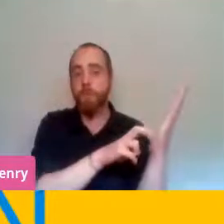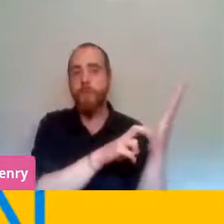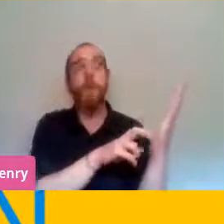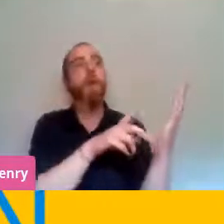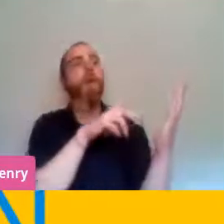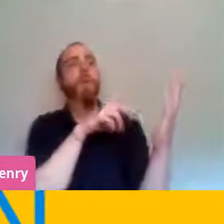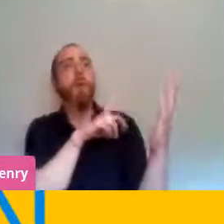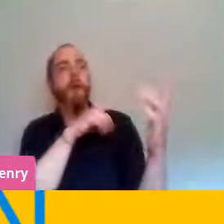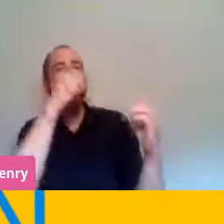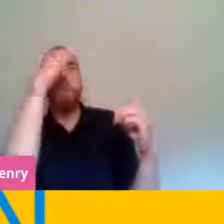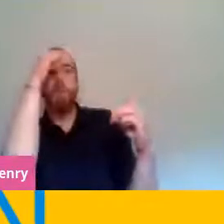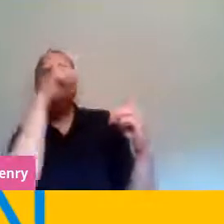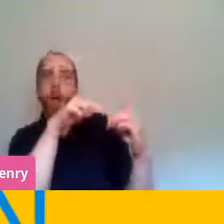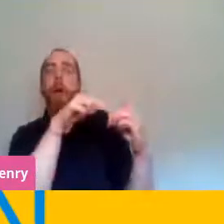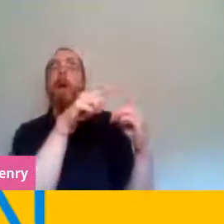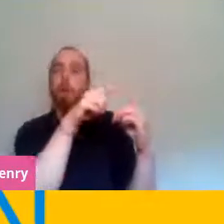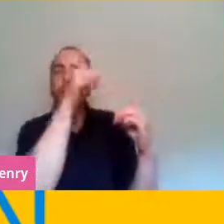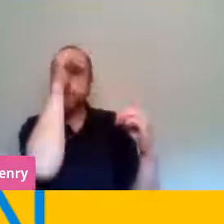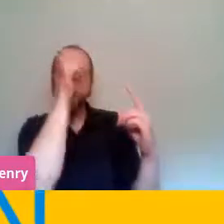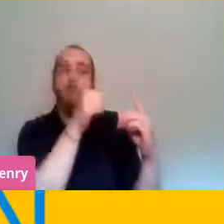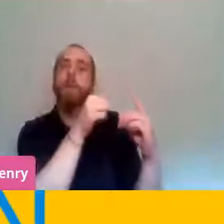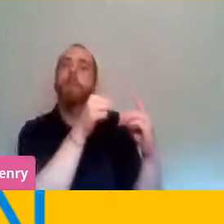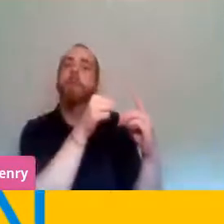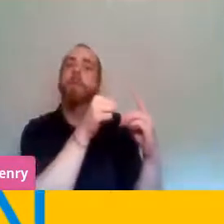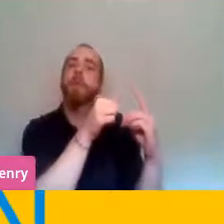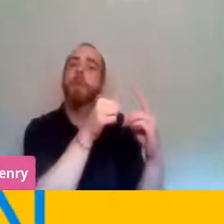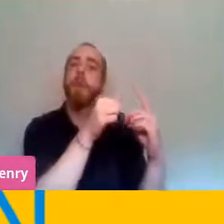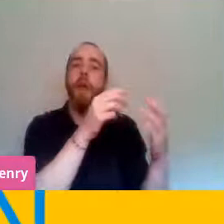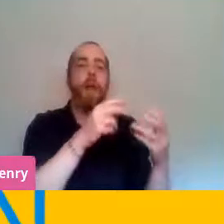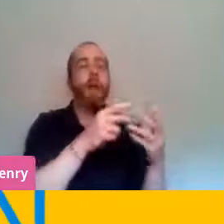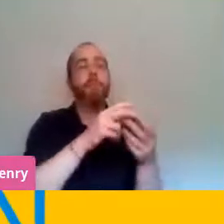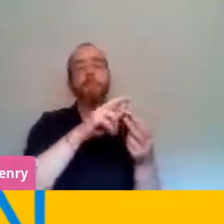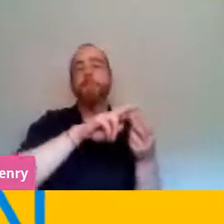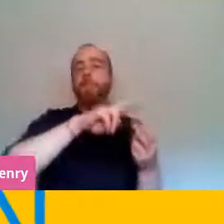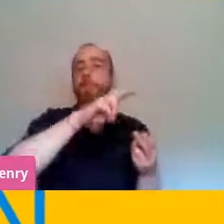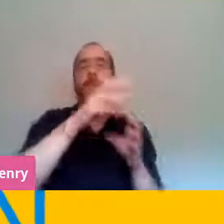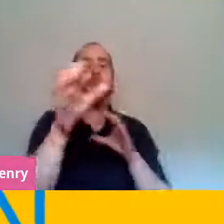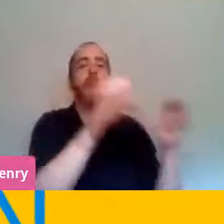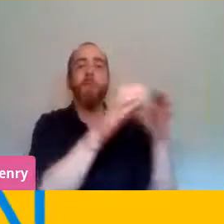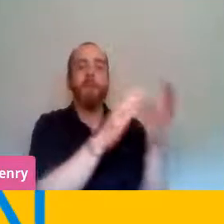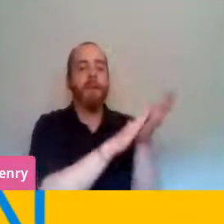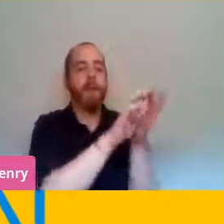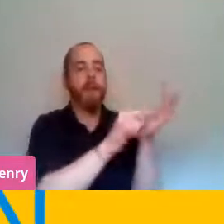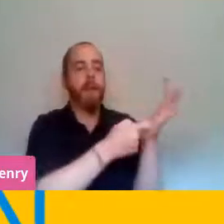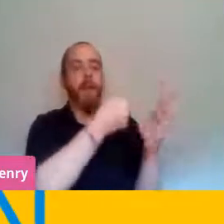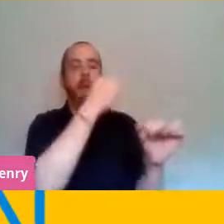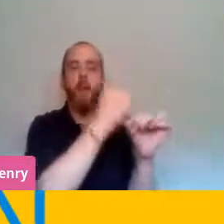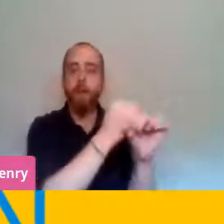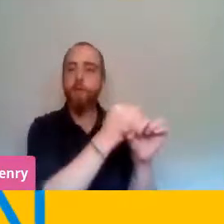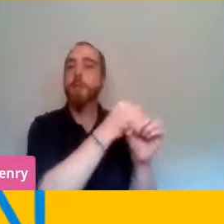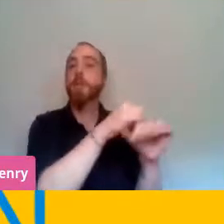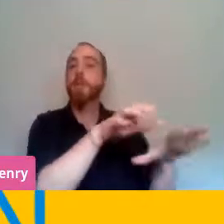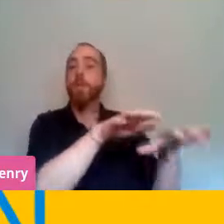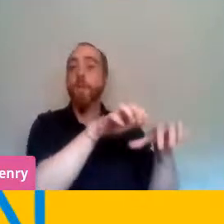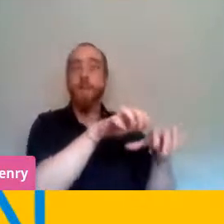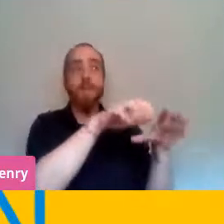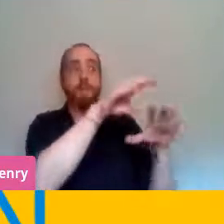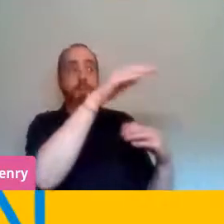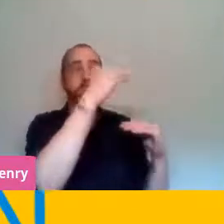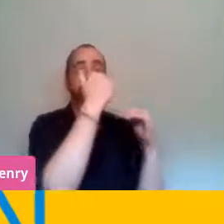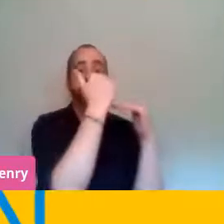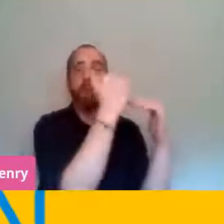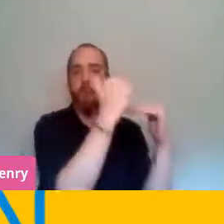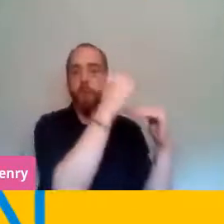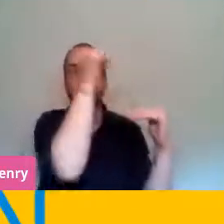we did not want to wait for that hiring freeze to be confirmed. We wanted to anticipate it. Our strategy, as much as possible, has been to try to anticipate